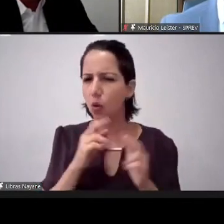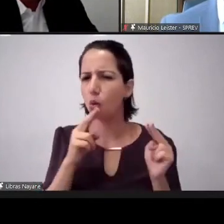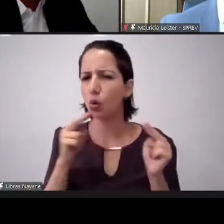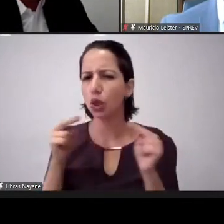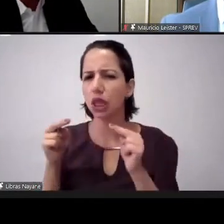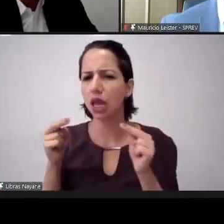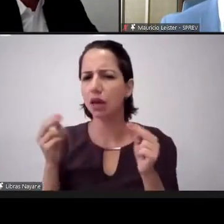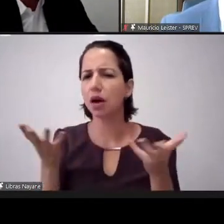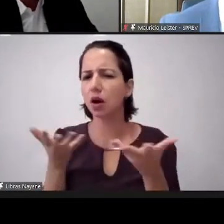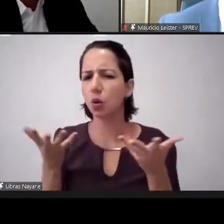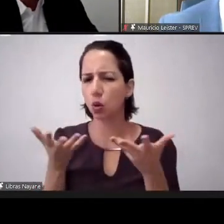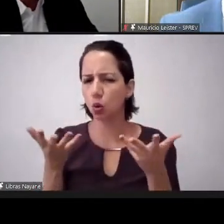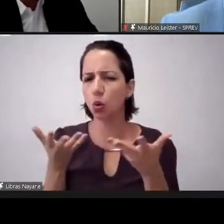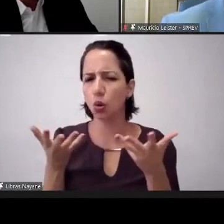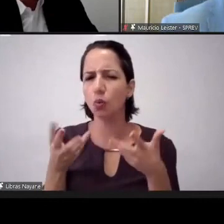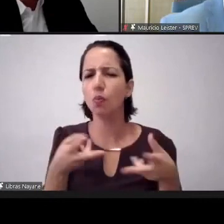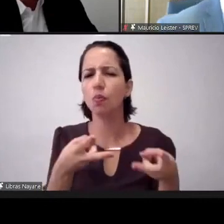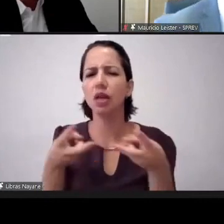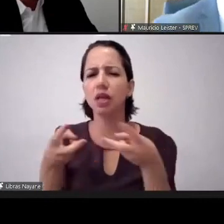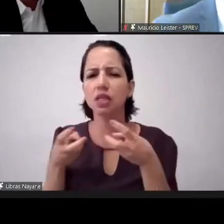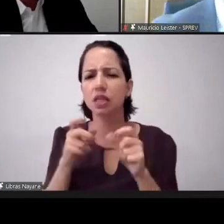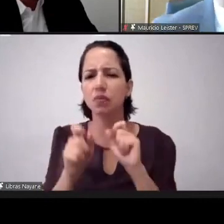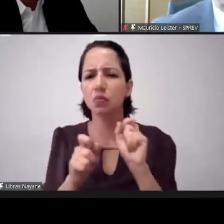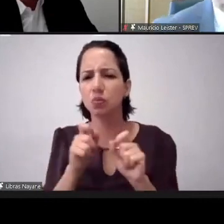stable. I see that the market